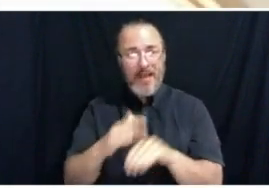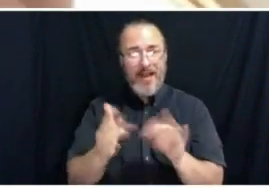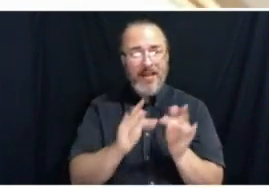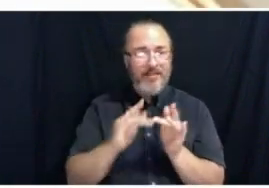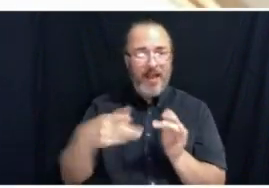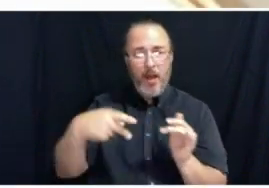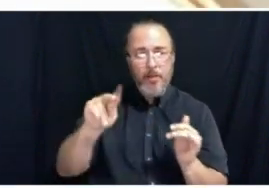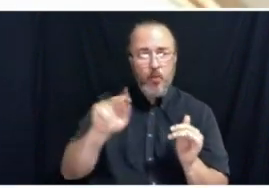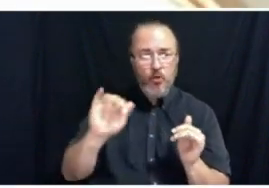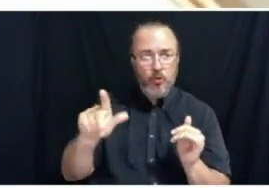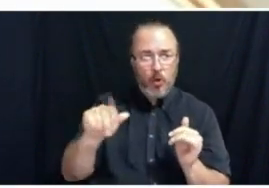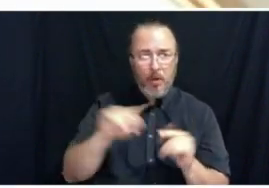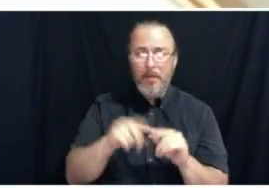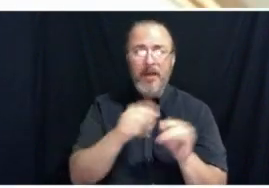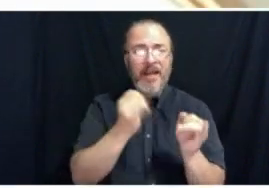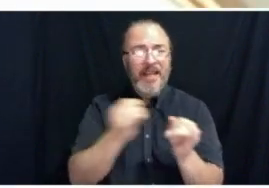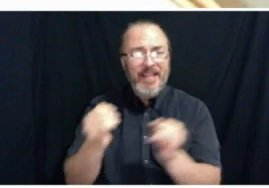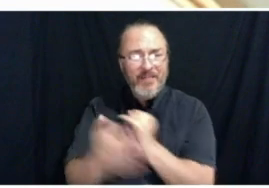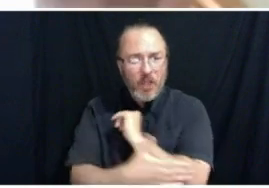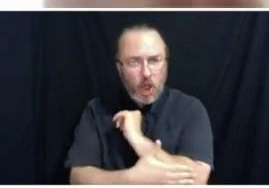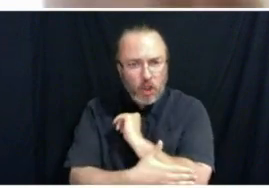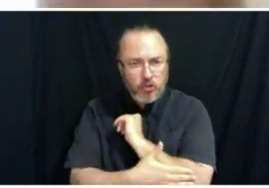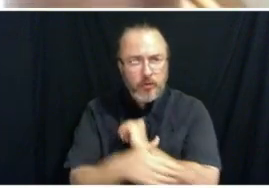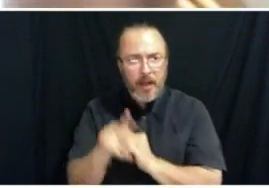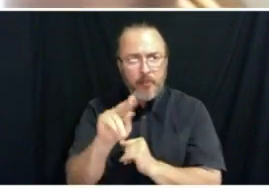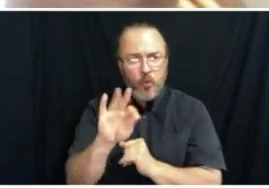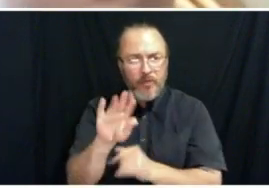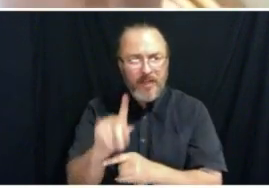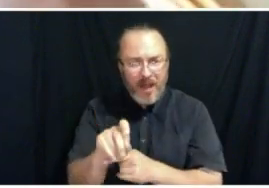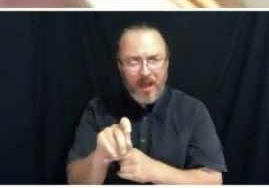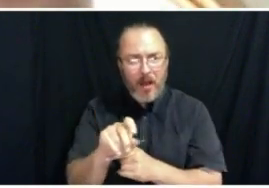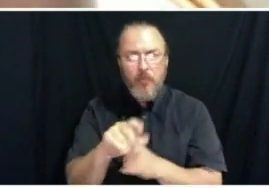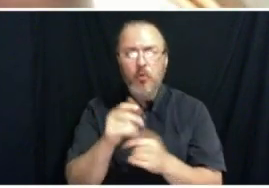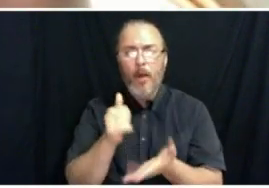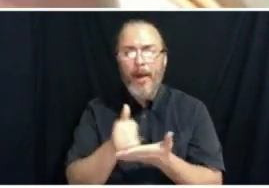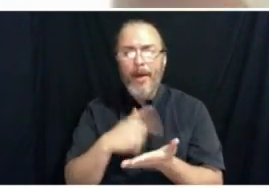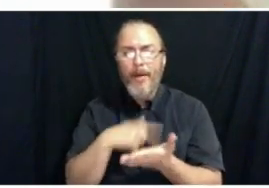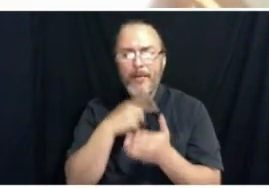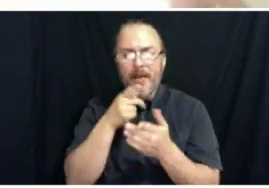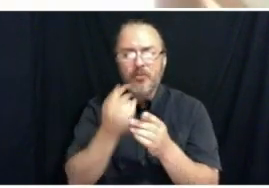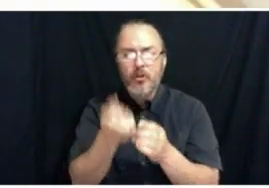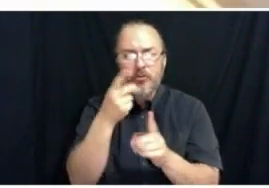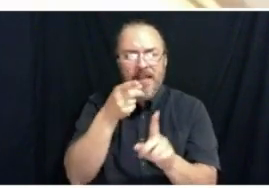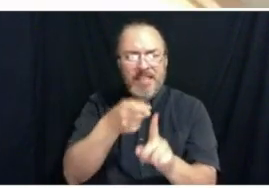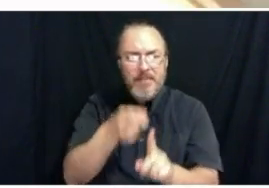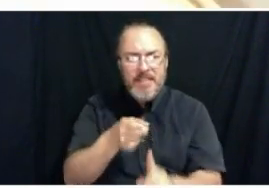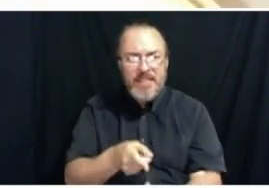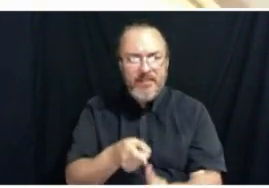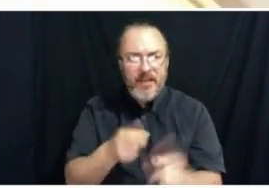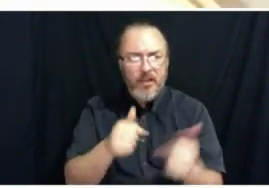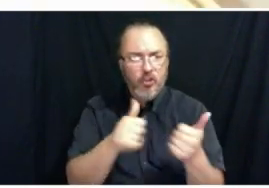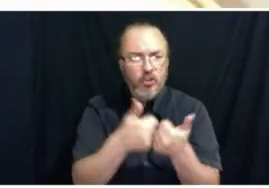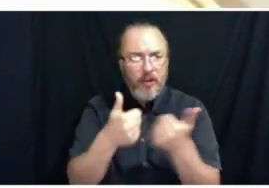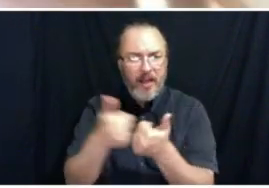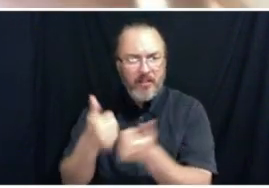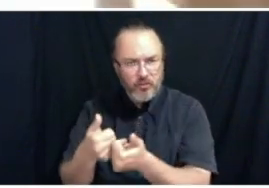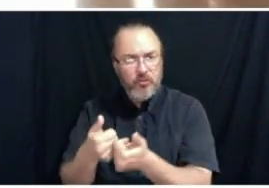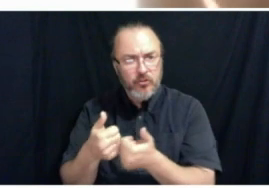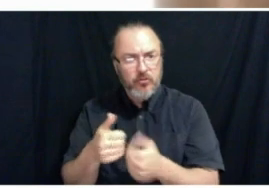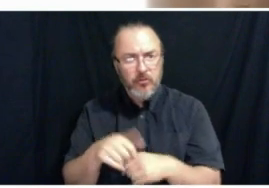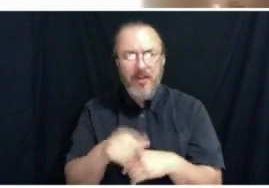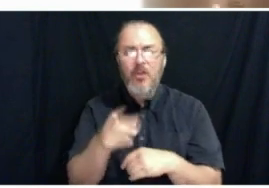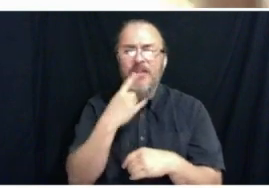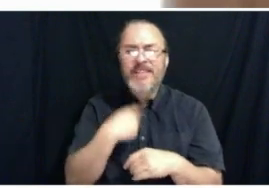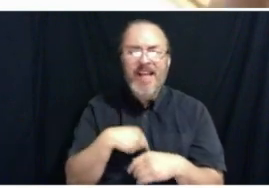individual country profiles on inclusion to help us get into what are the specific challenges faced by individual countries. Can you tell us a little bit